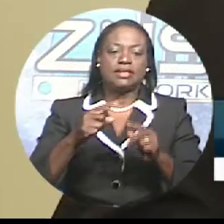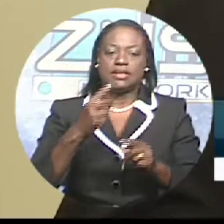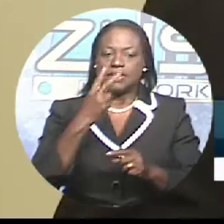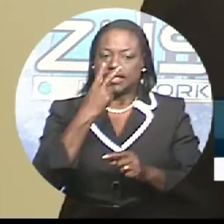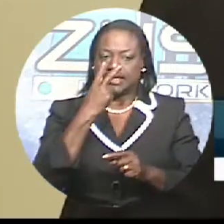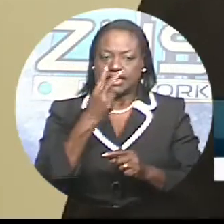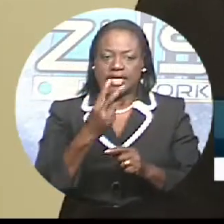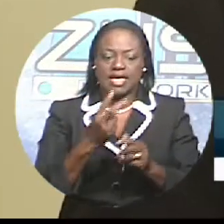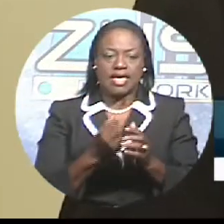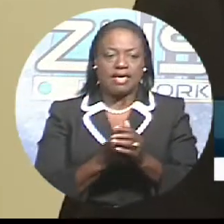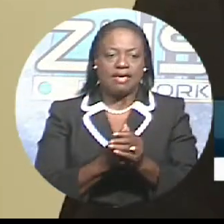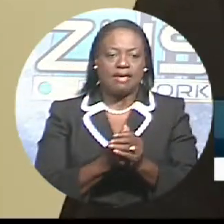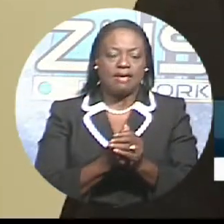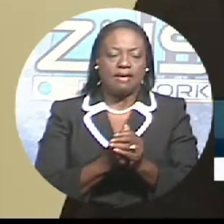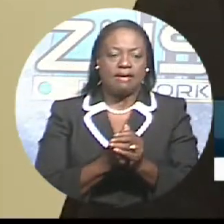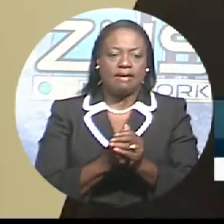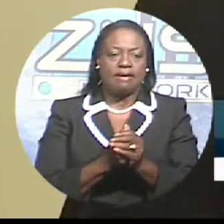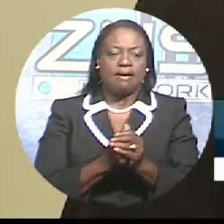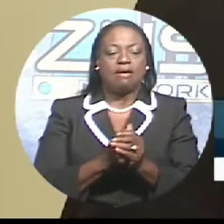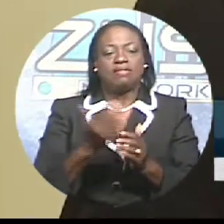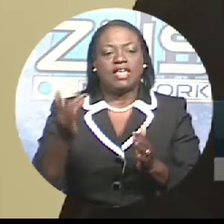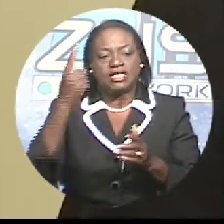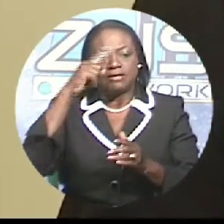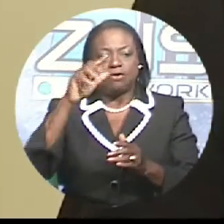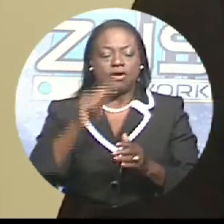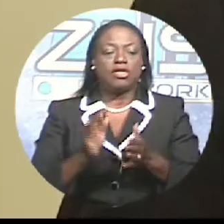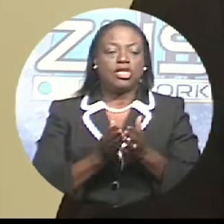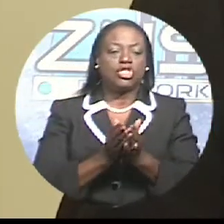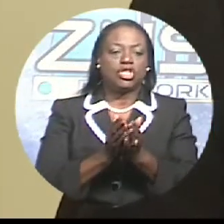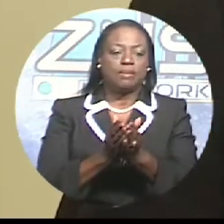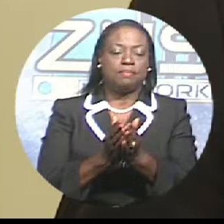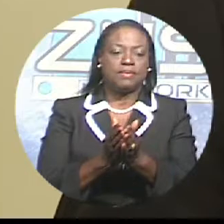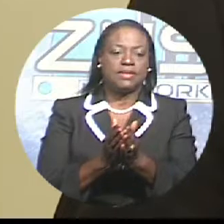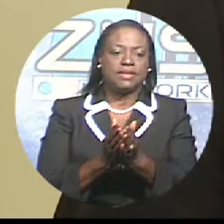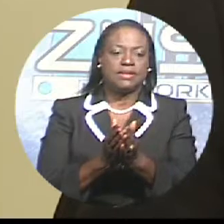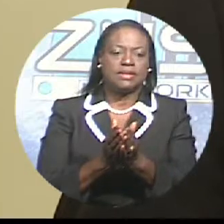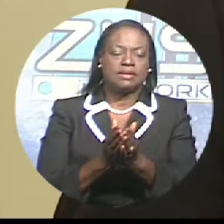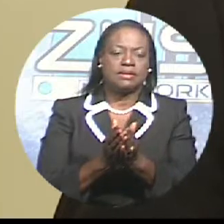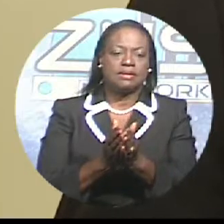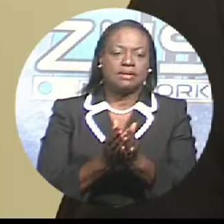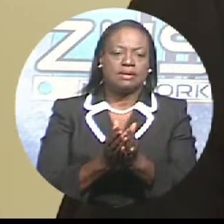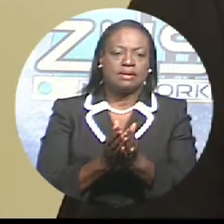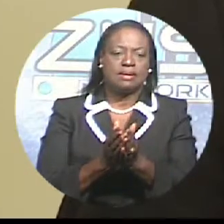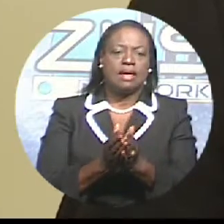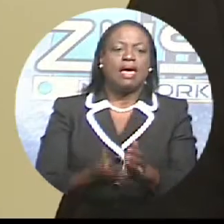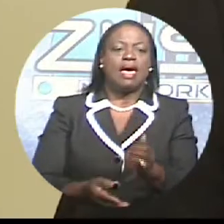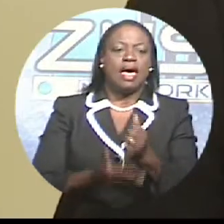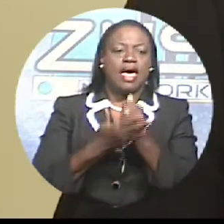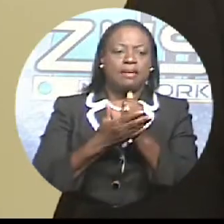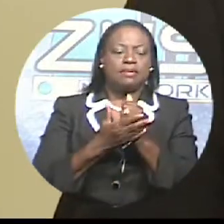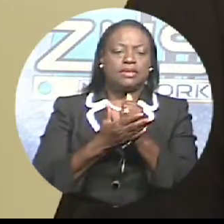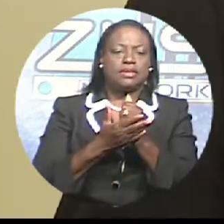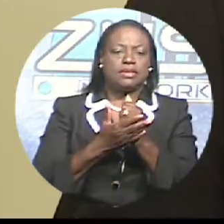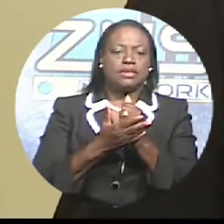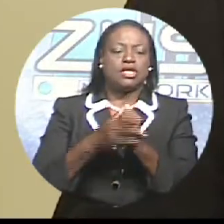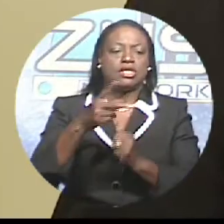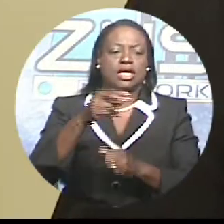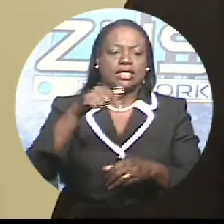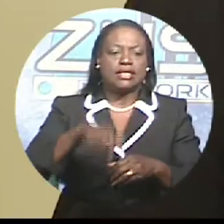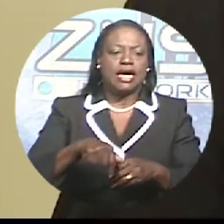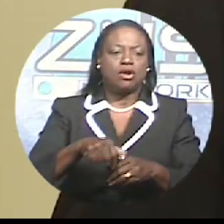of simulators for their ships, and it was very impressive. It helps to cut down the operating costs of